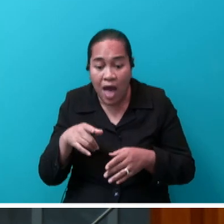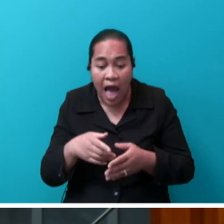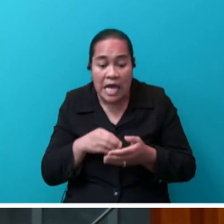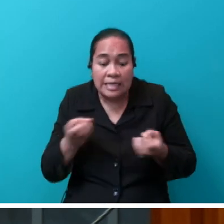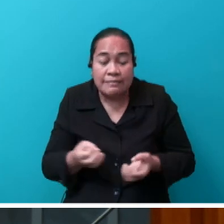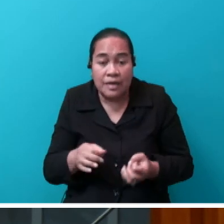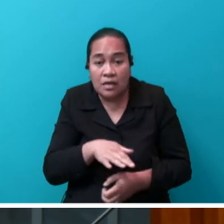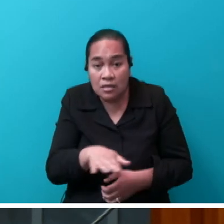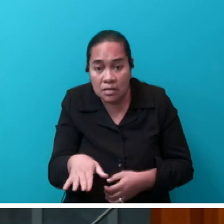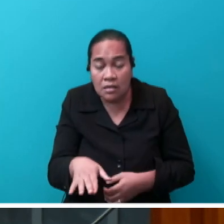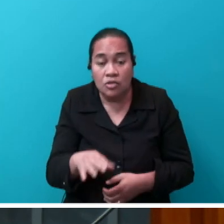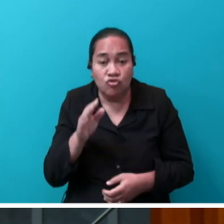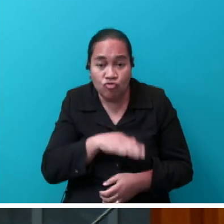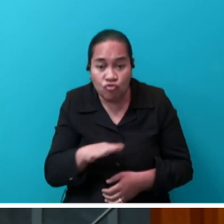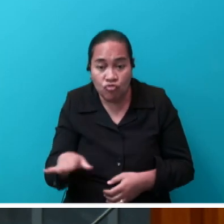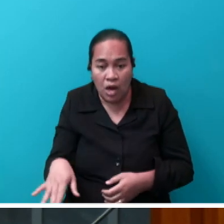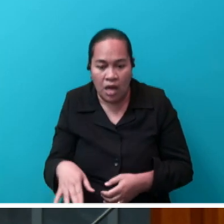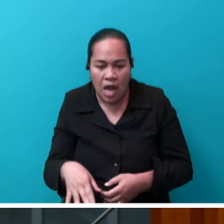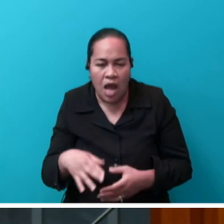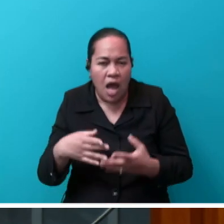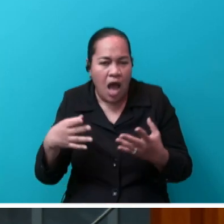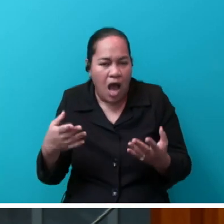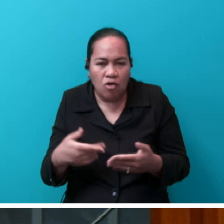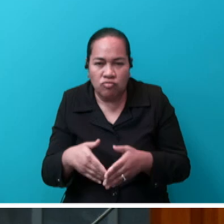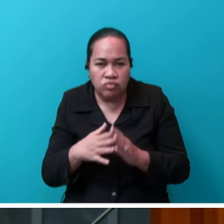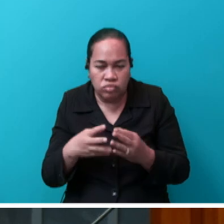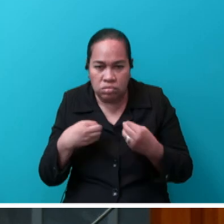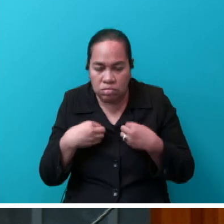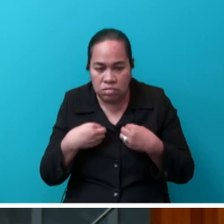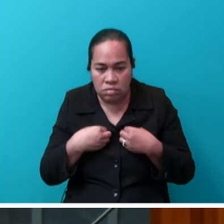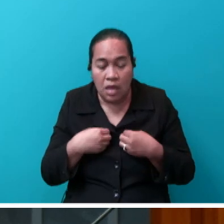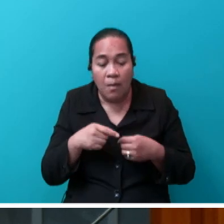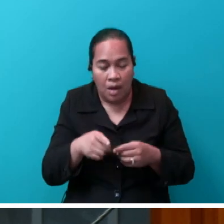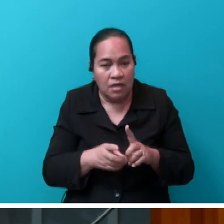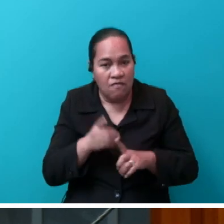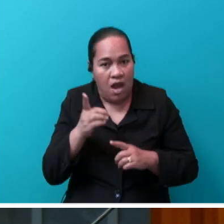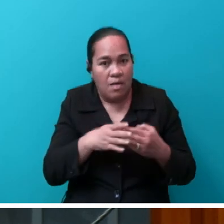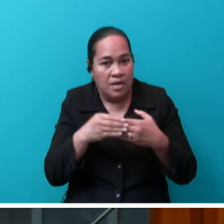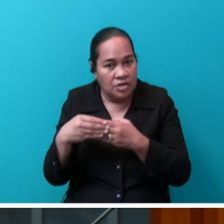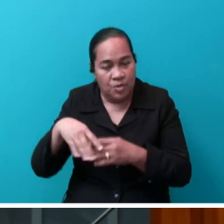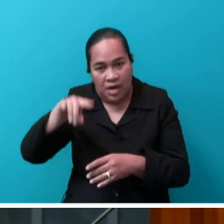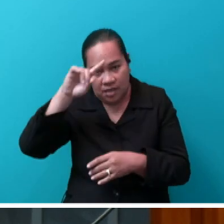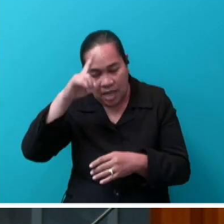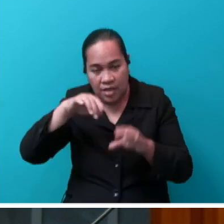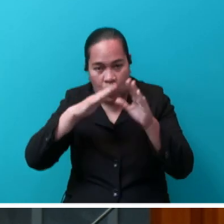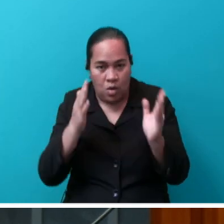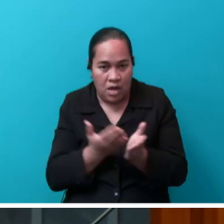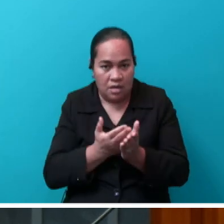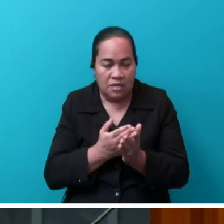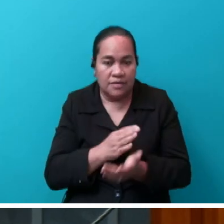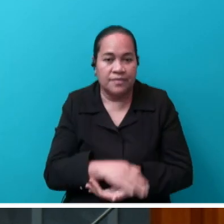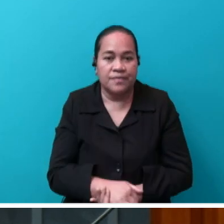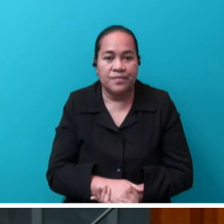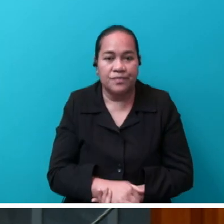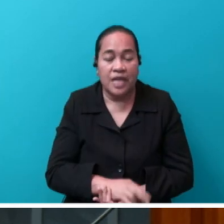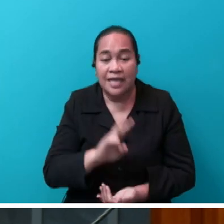future business owners, they are also valuable for personal development, leadership, and understanding the world around them.